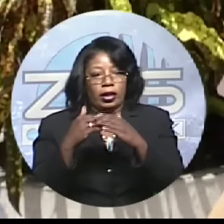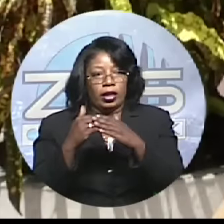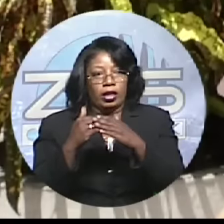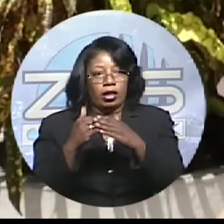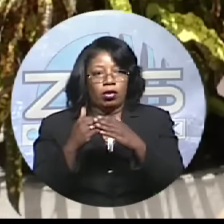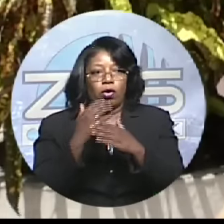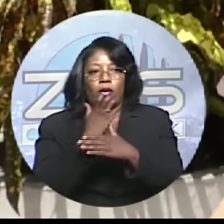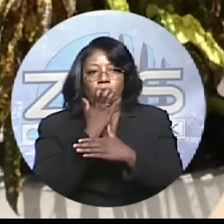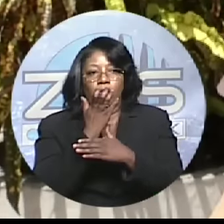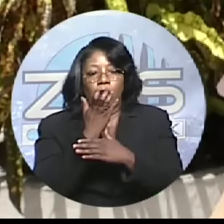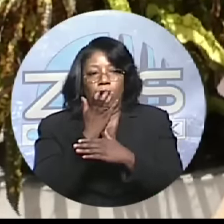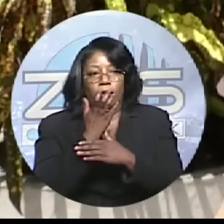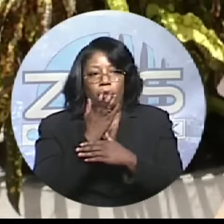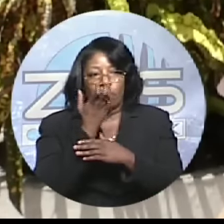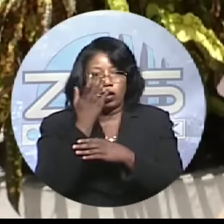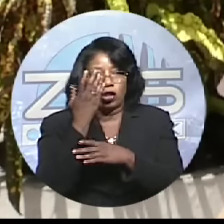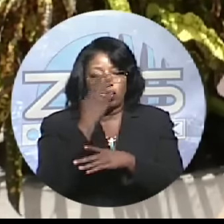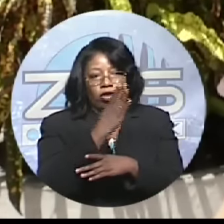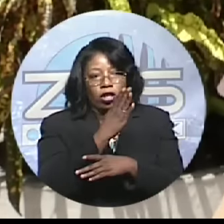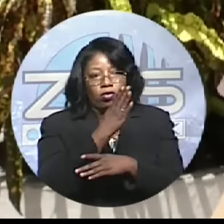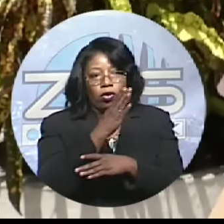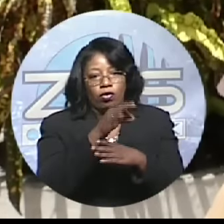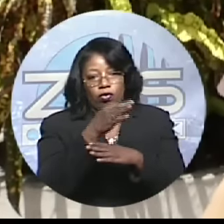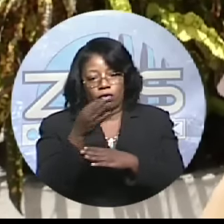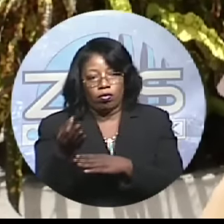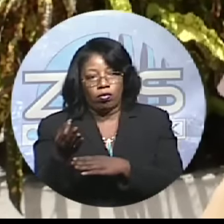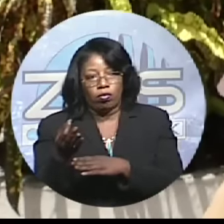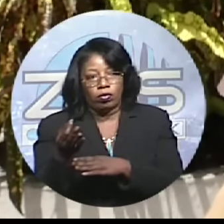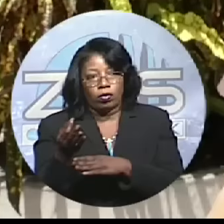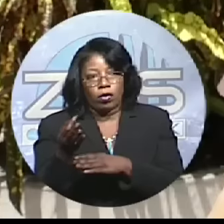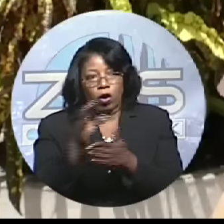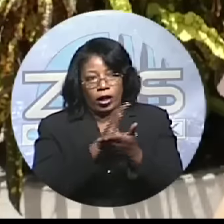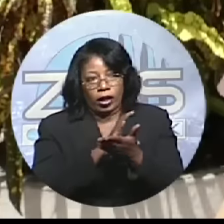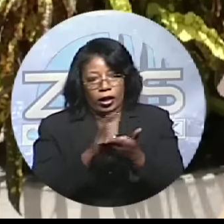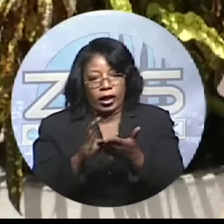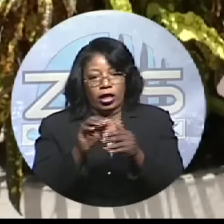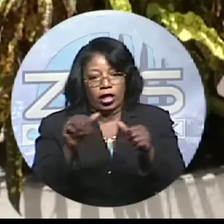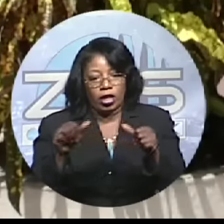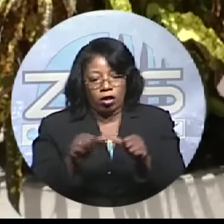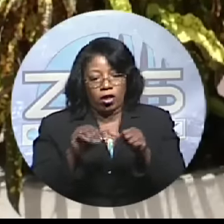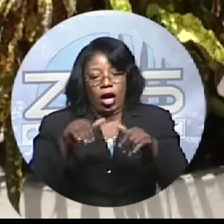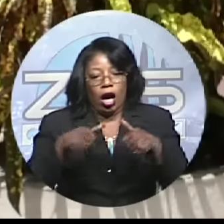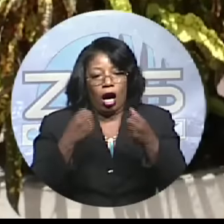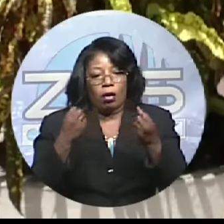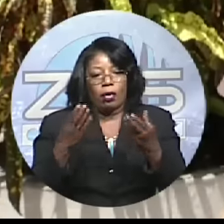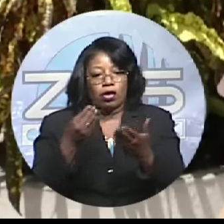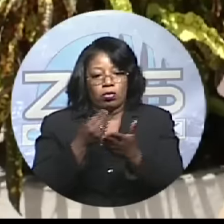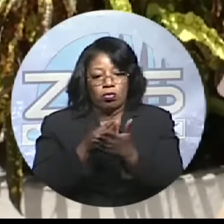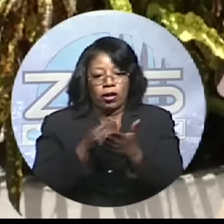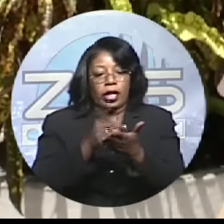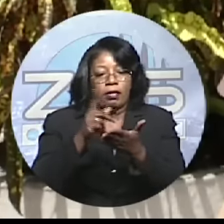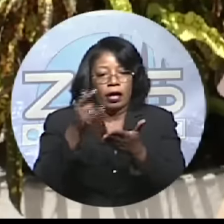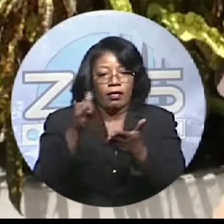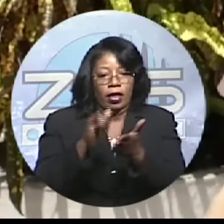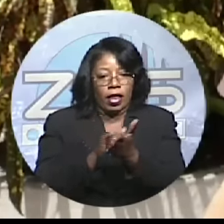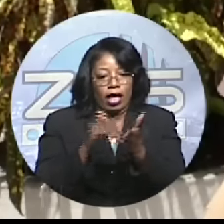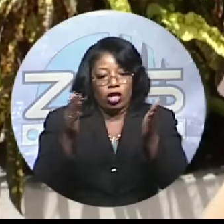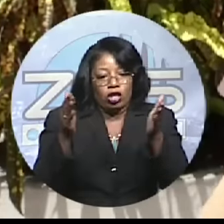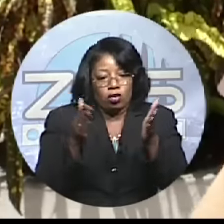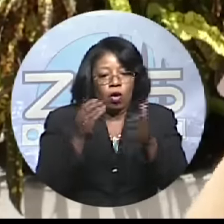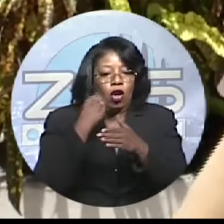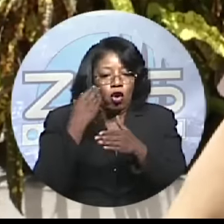were knocked down. The question is how much money was spent on those things. When we look at the small home repairs are a very